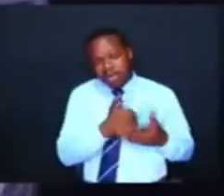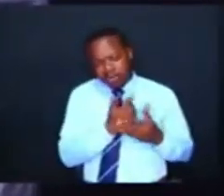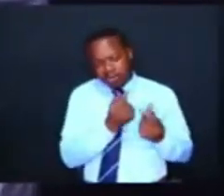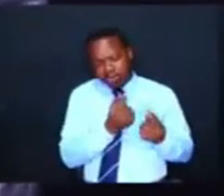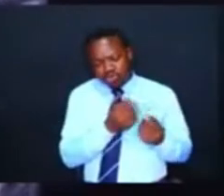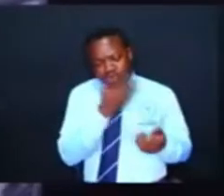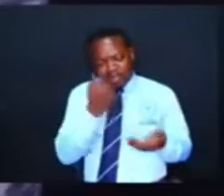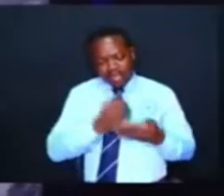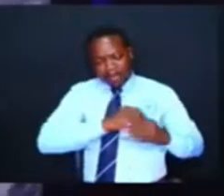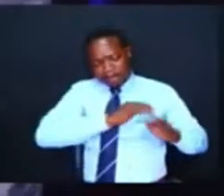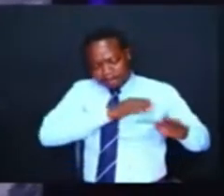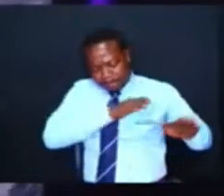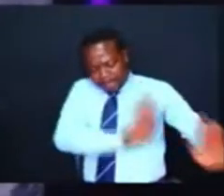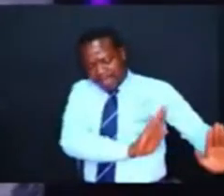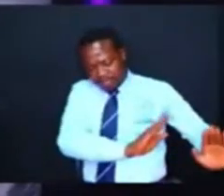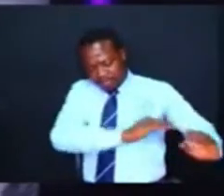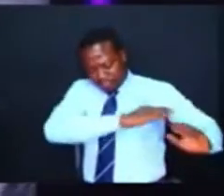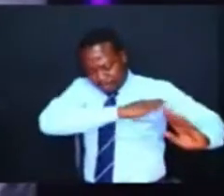your